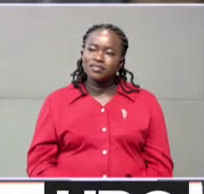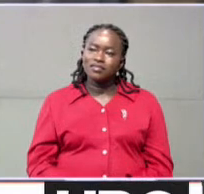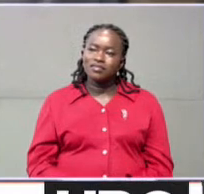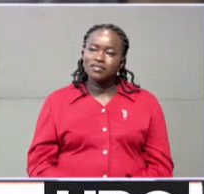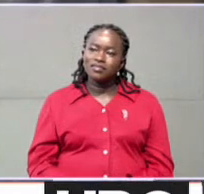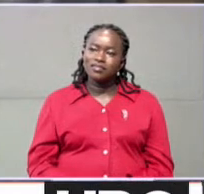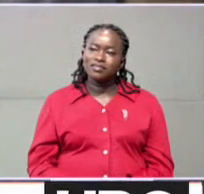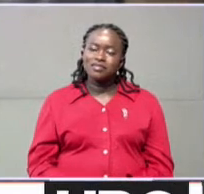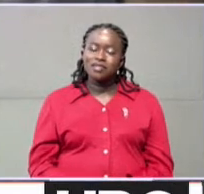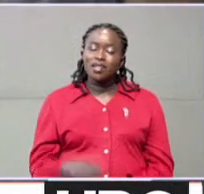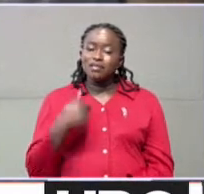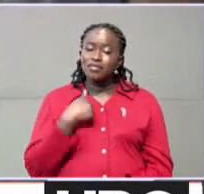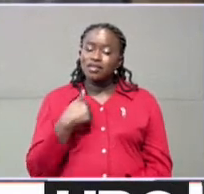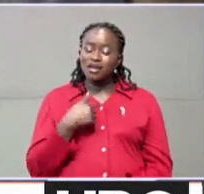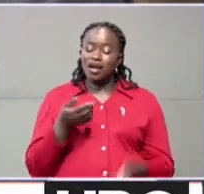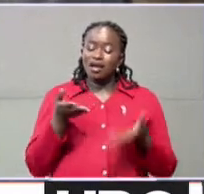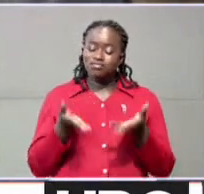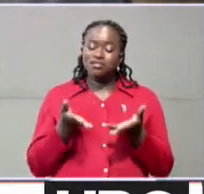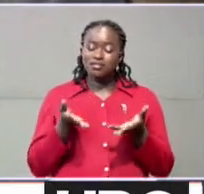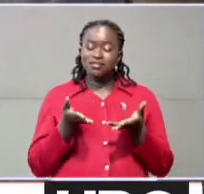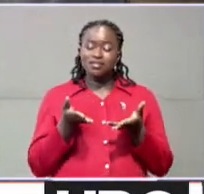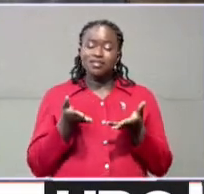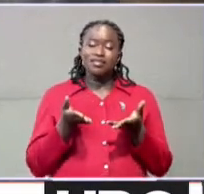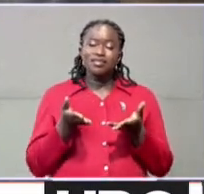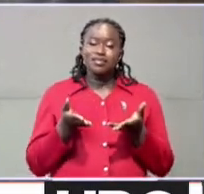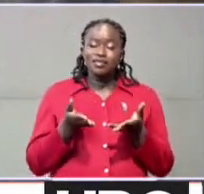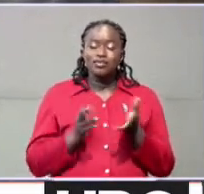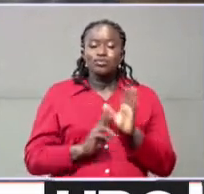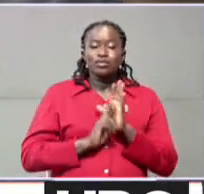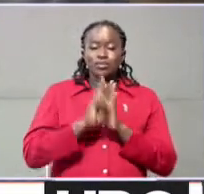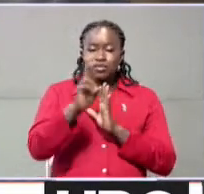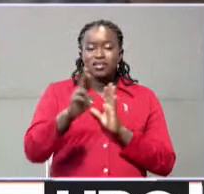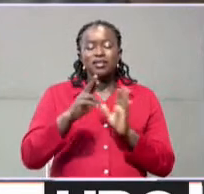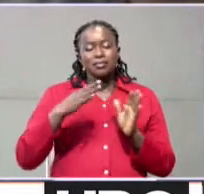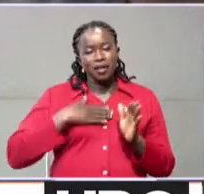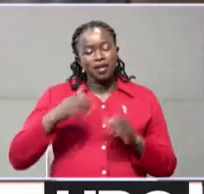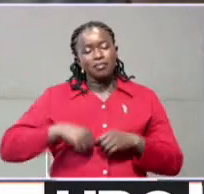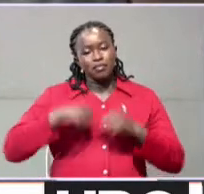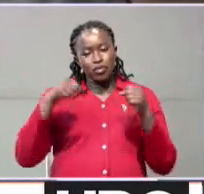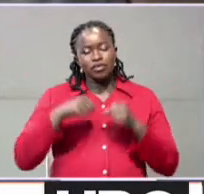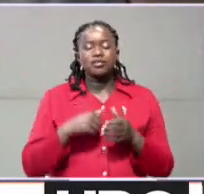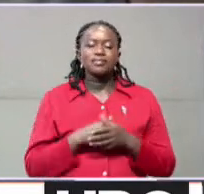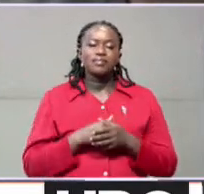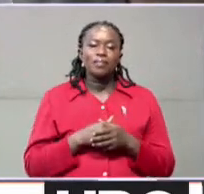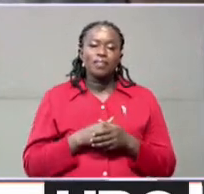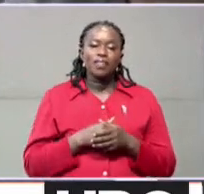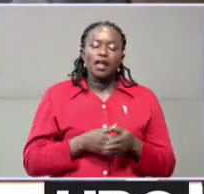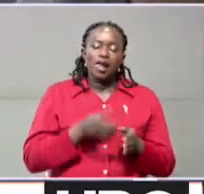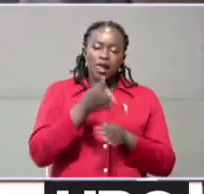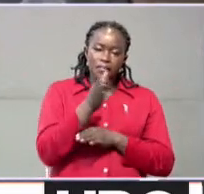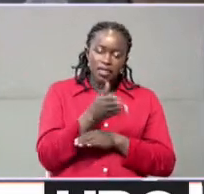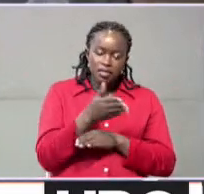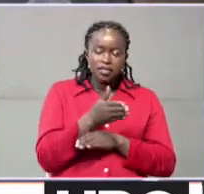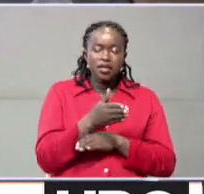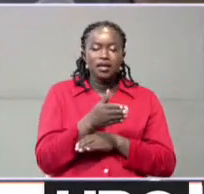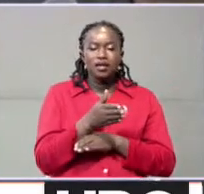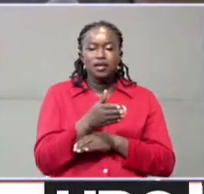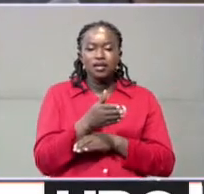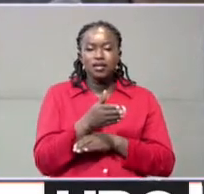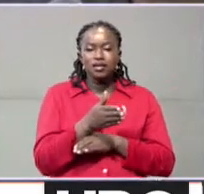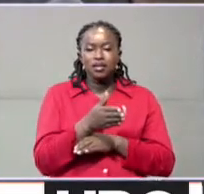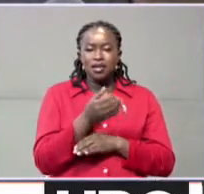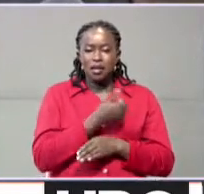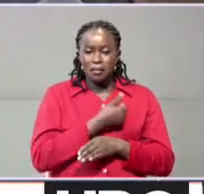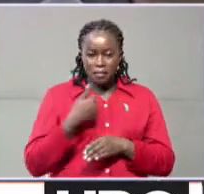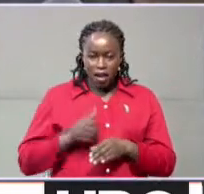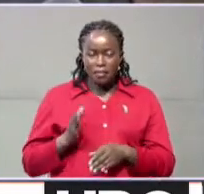i'm here to represent my boss the minister mama